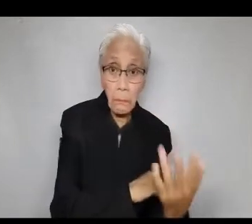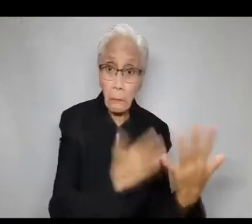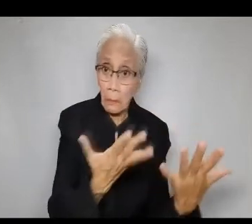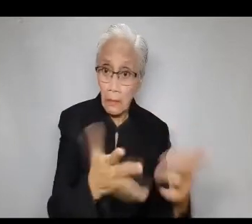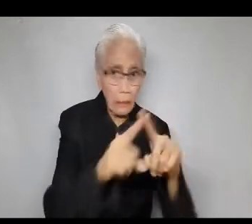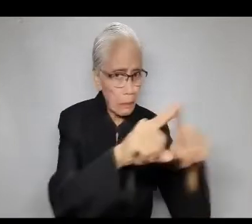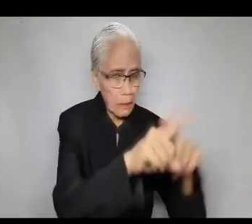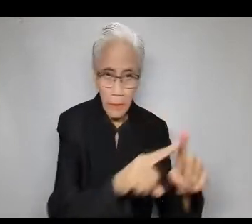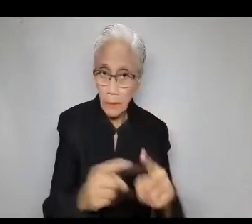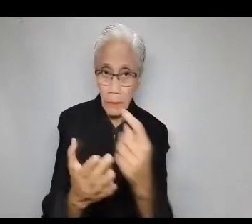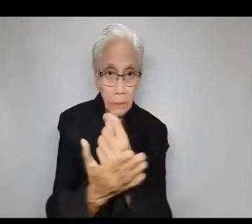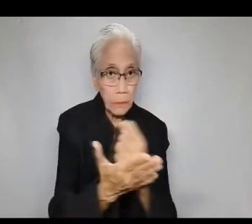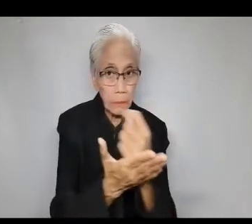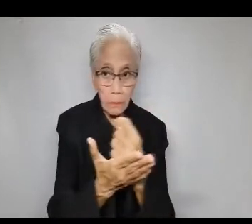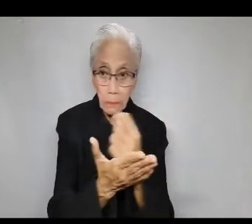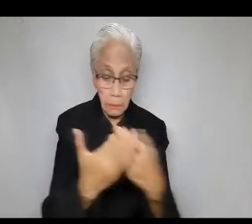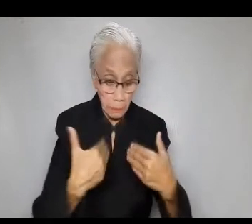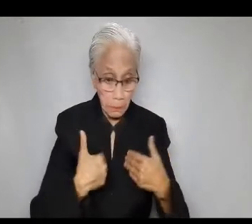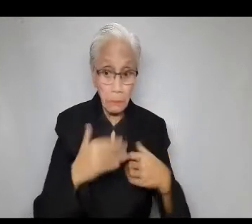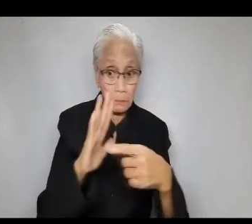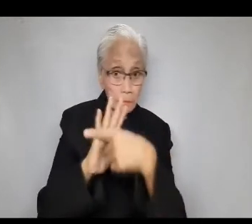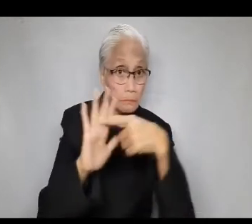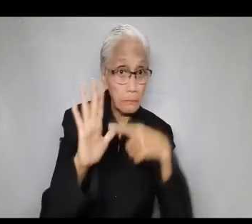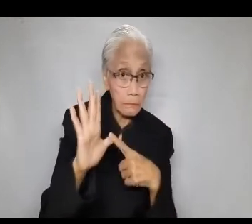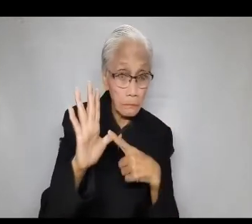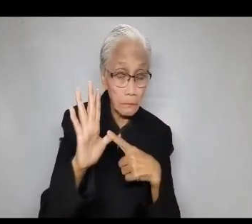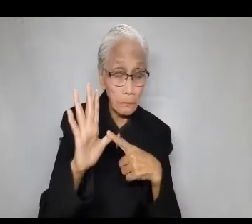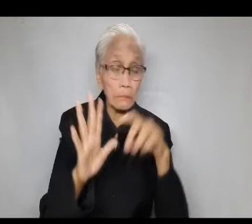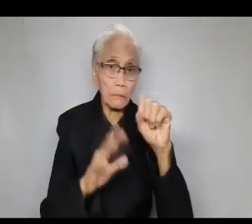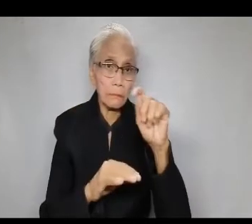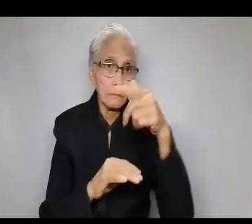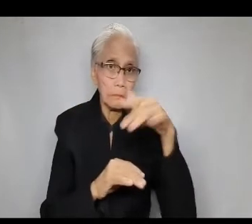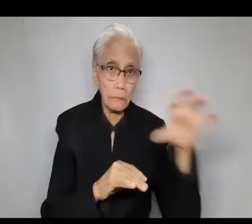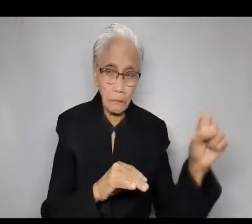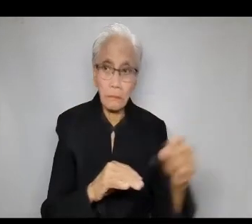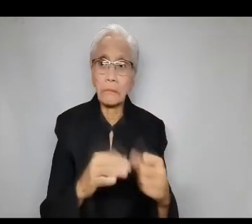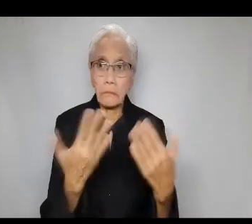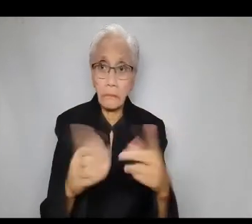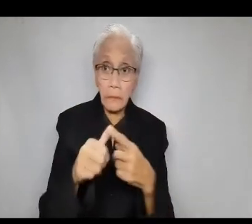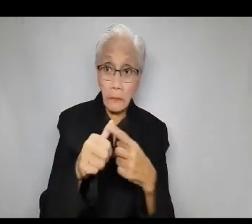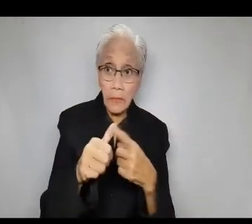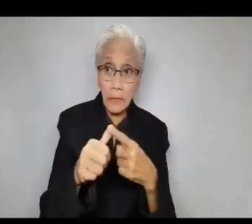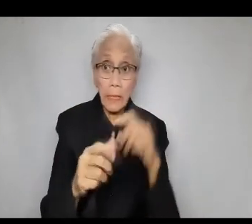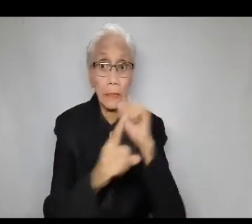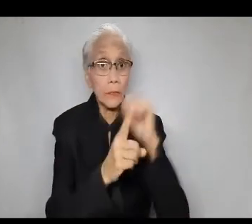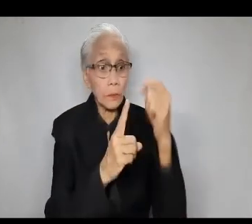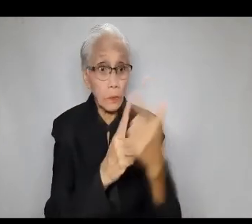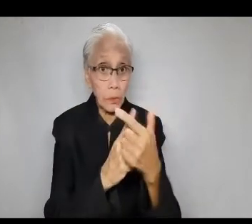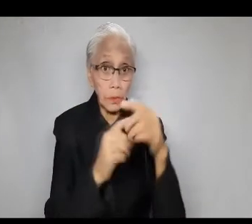different treatments during different states. There are 5 stages of give-up-itis. First stage is social